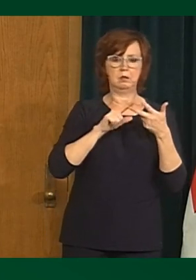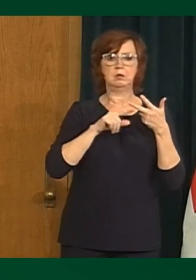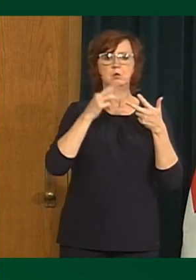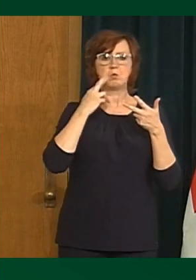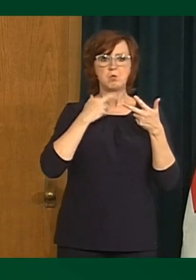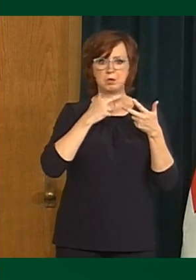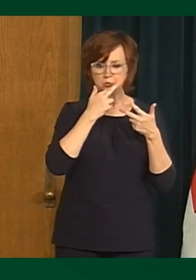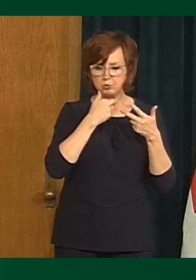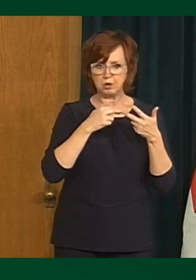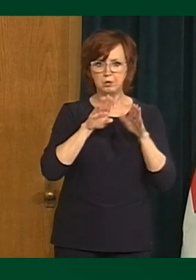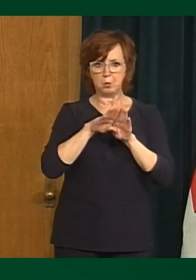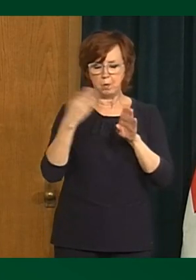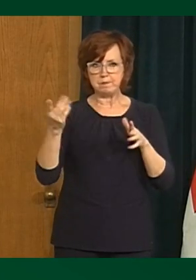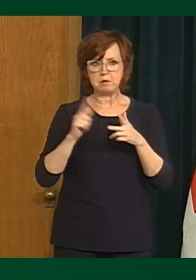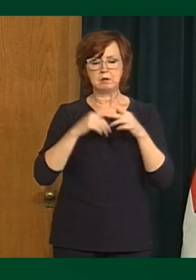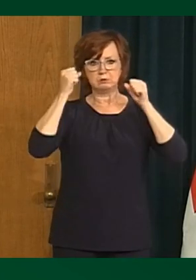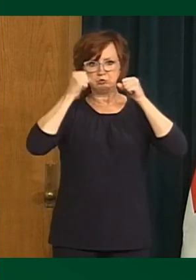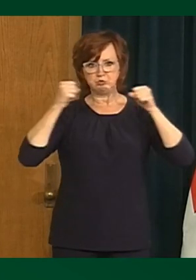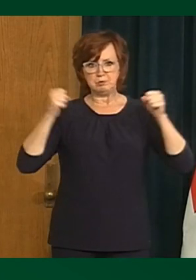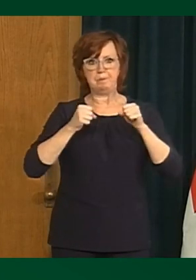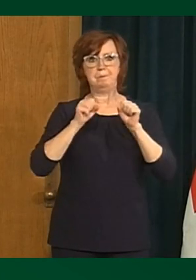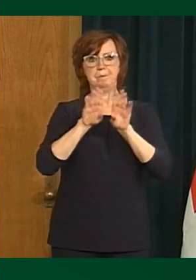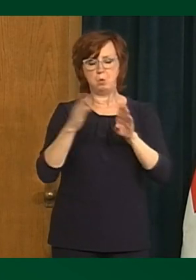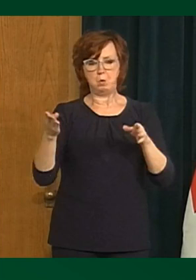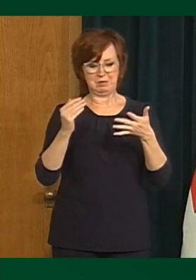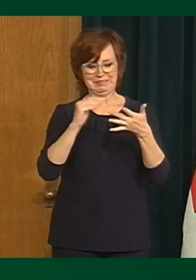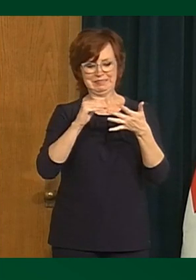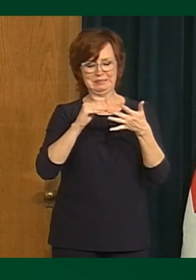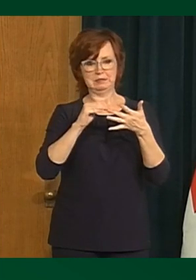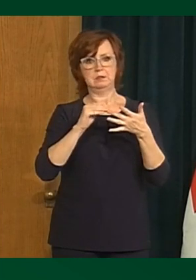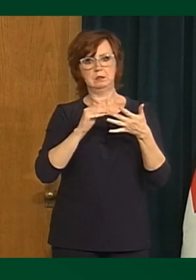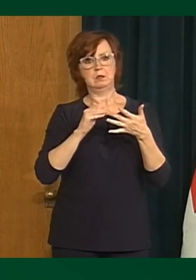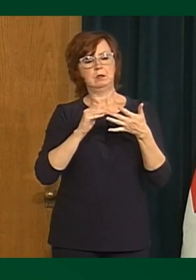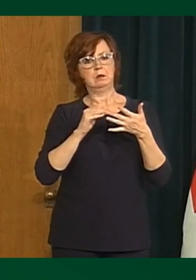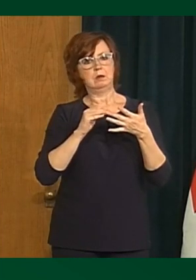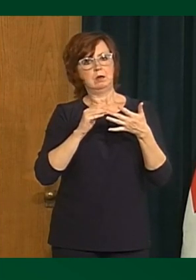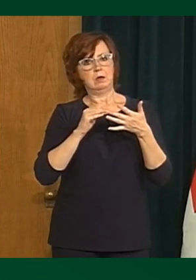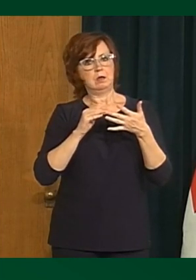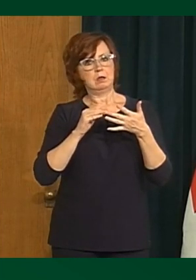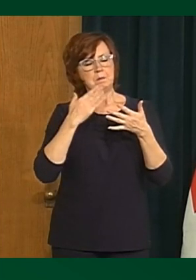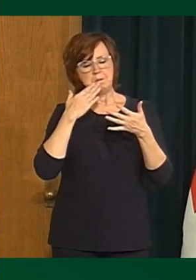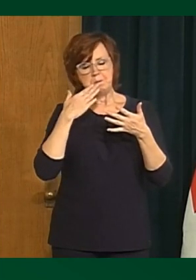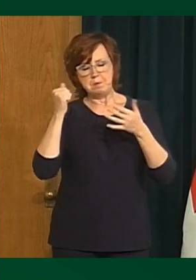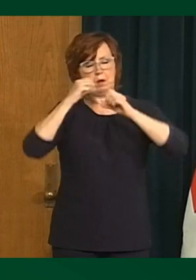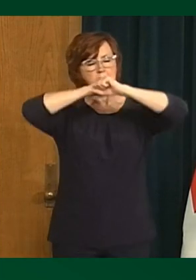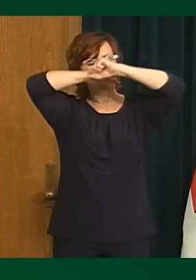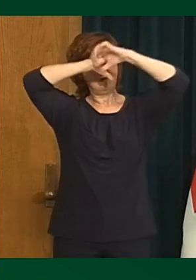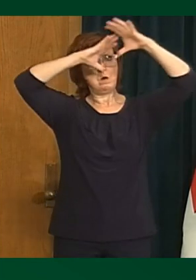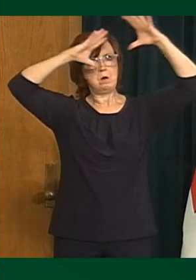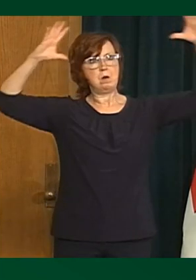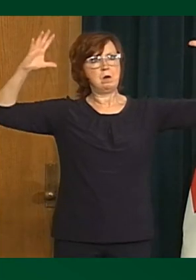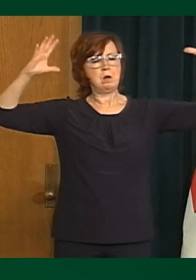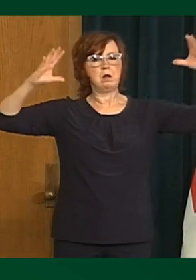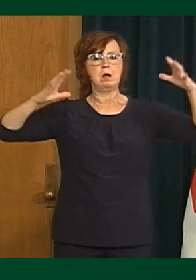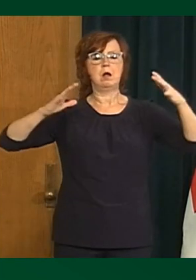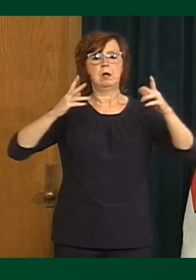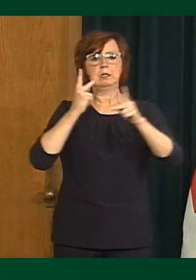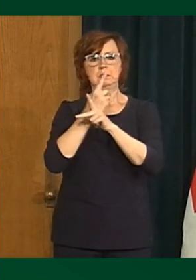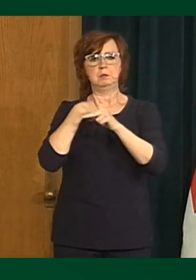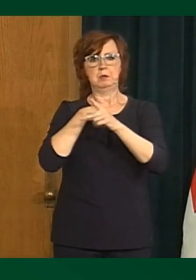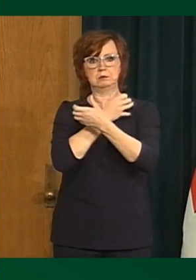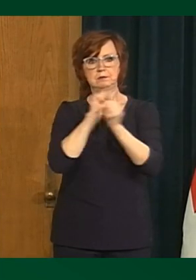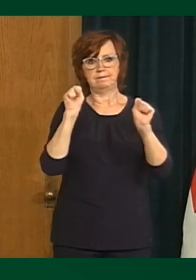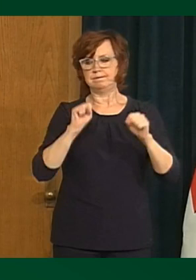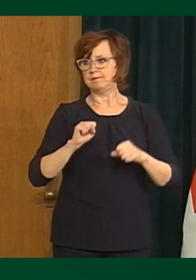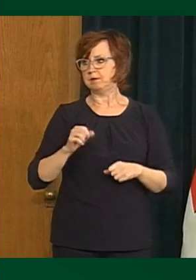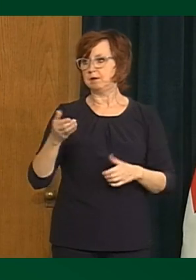the other businesses associated with phase three, that we'll be able to do so in a very safe manner. Next question from the